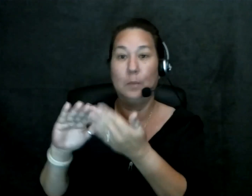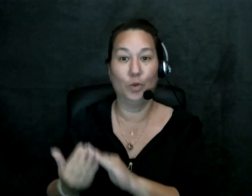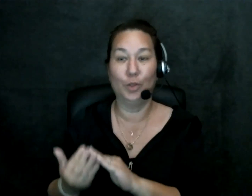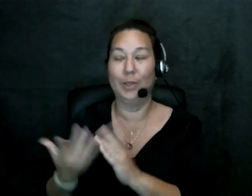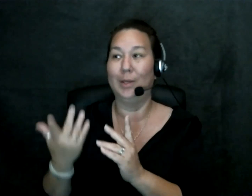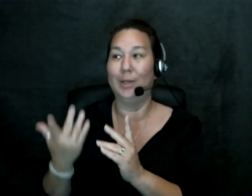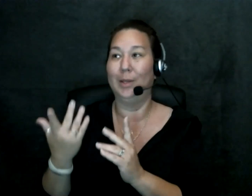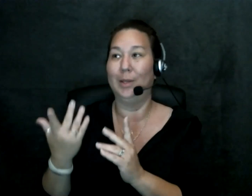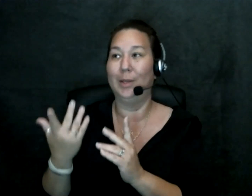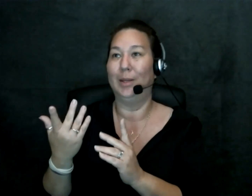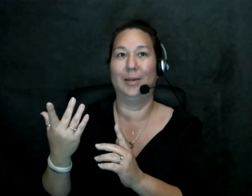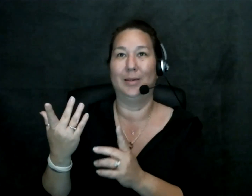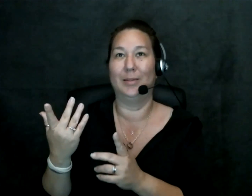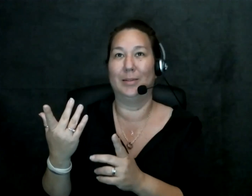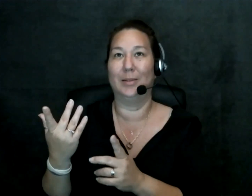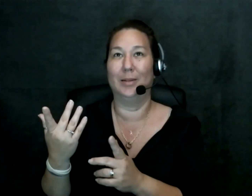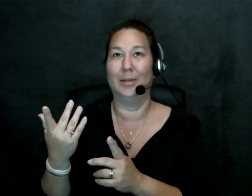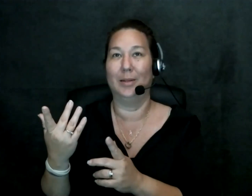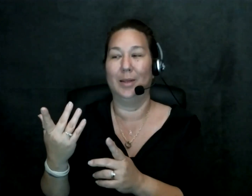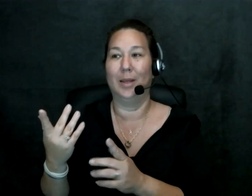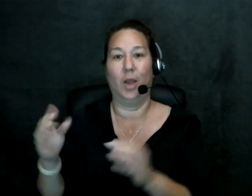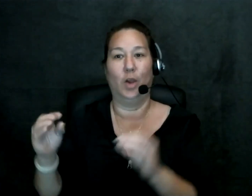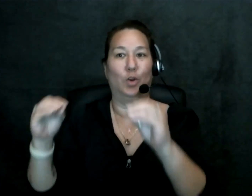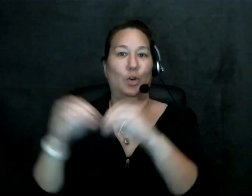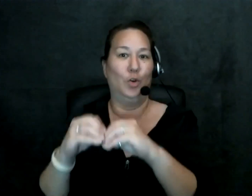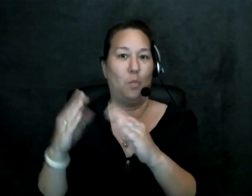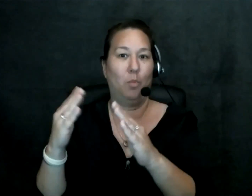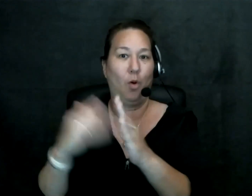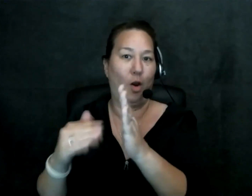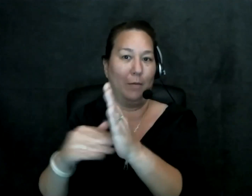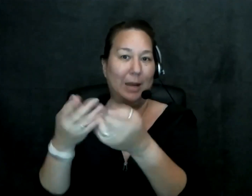areas where there are where there's more of that.